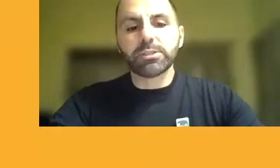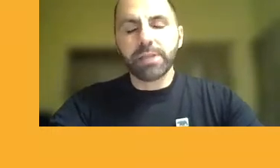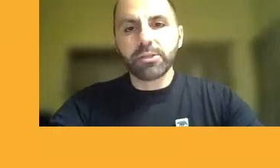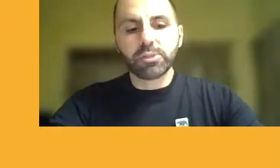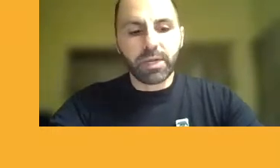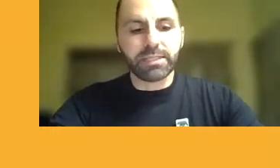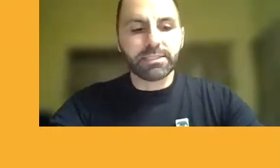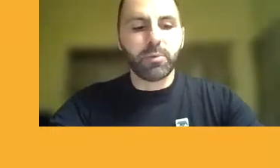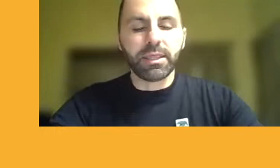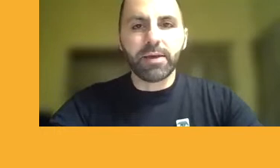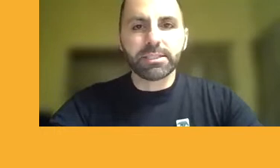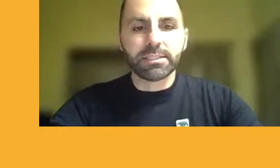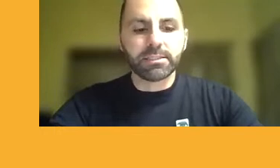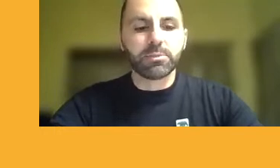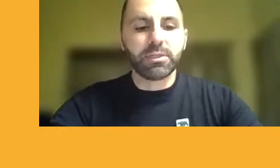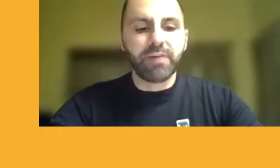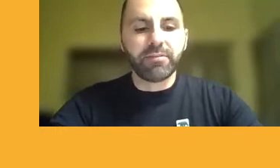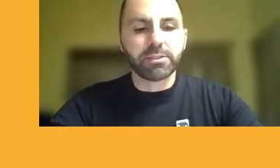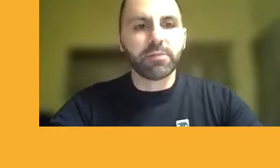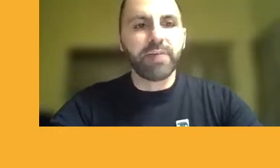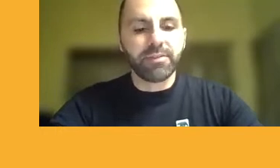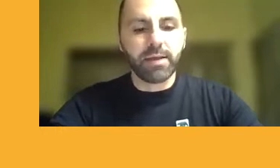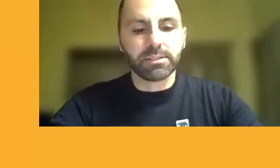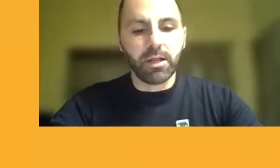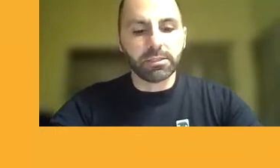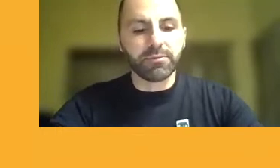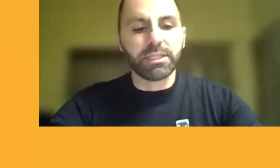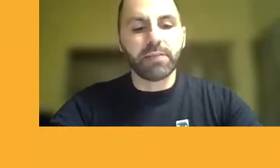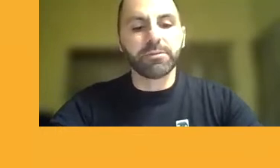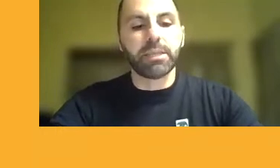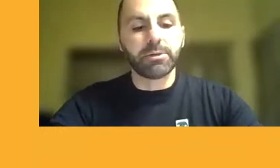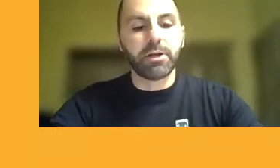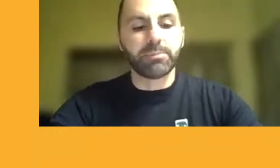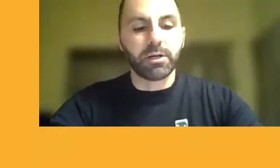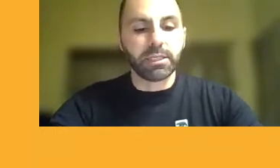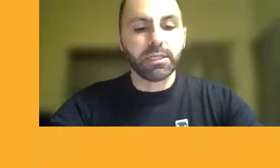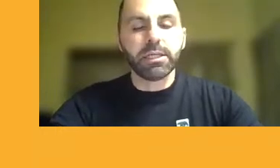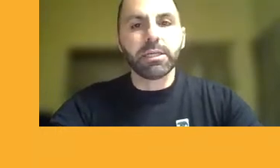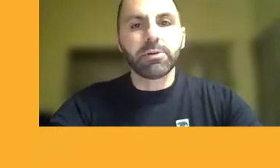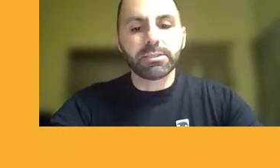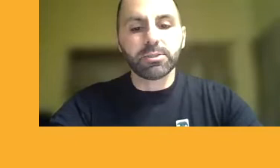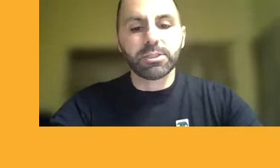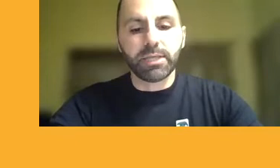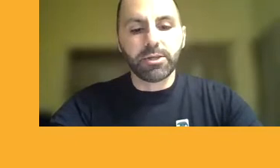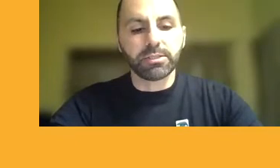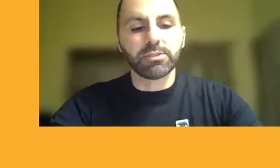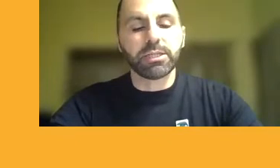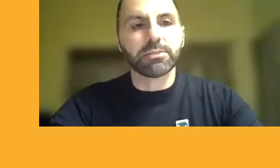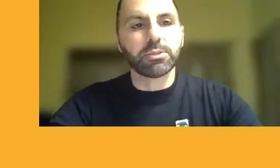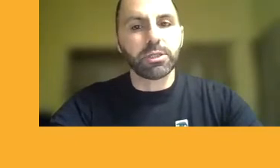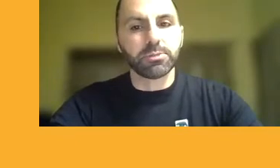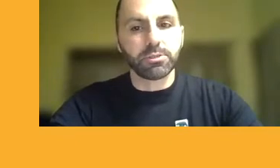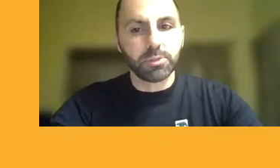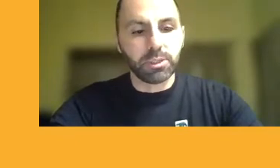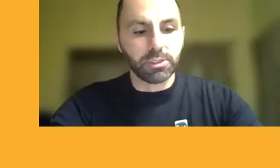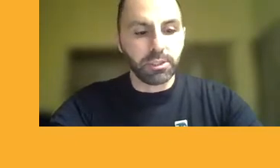who pledge to raise $1,000, $2,500, or $5,000 for the California Democratic Party in grassroots donations during